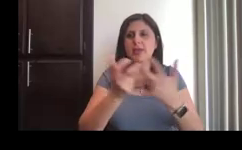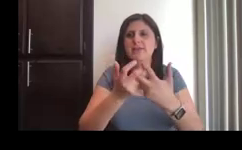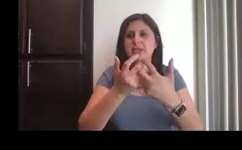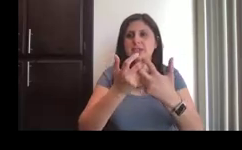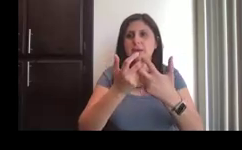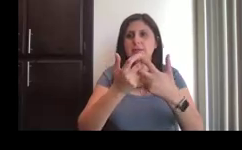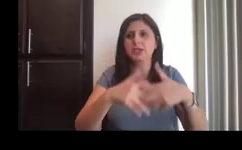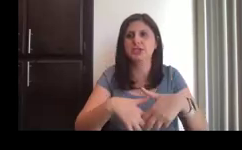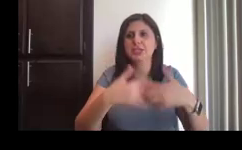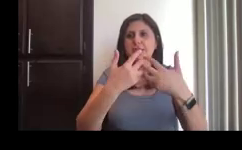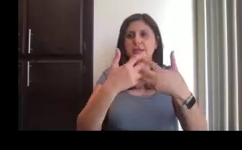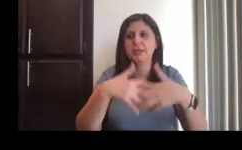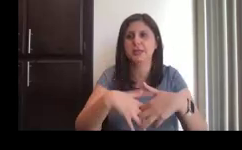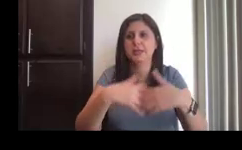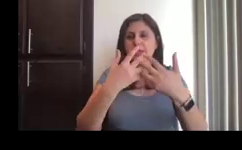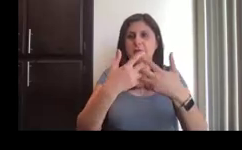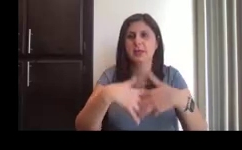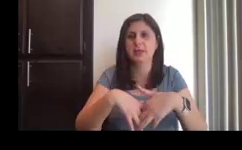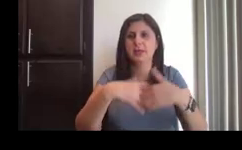So roommate versus machine.